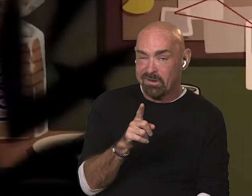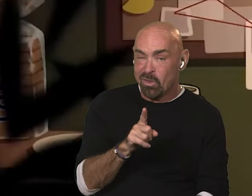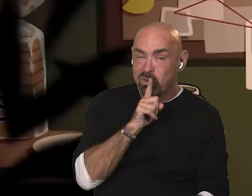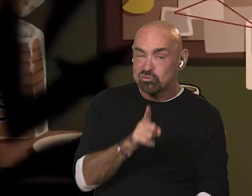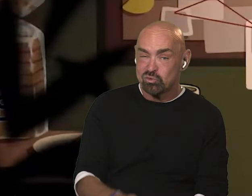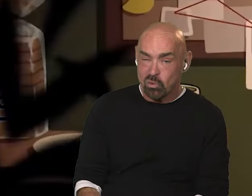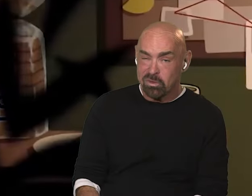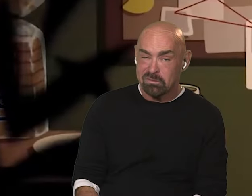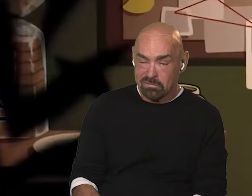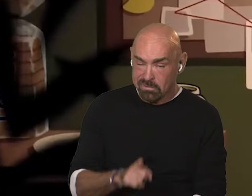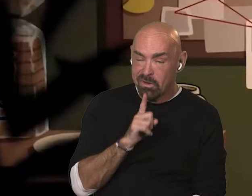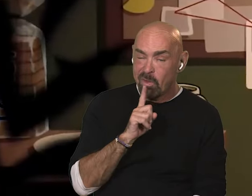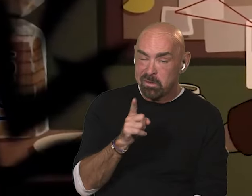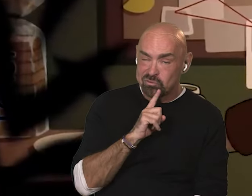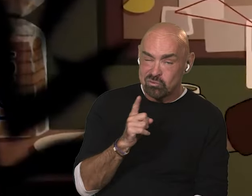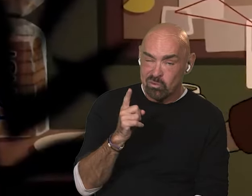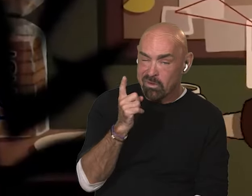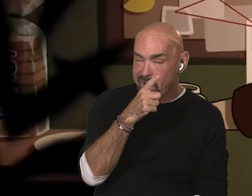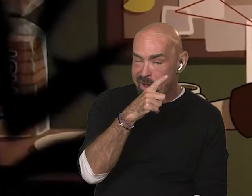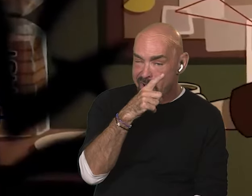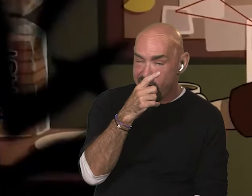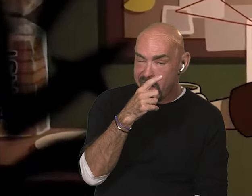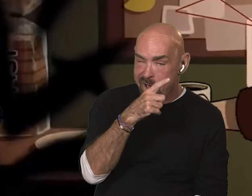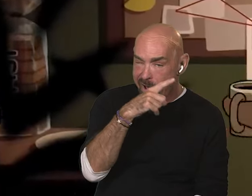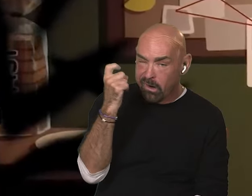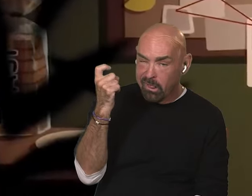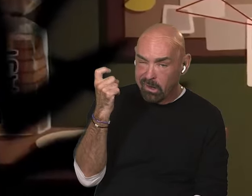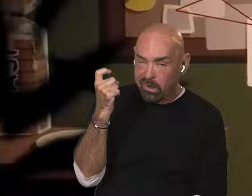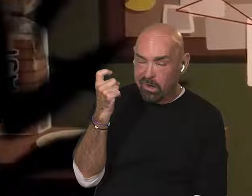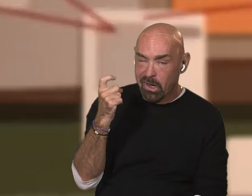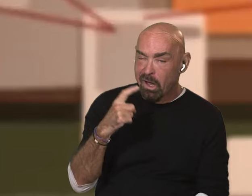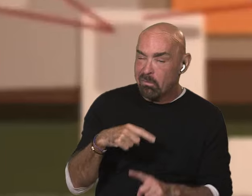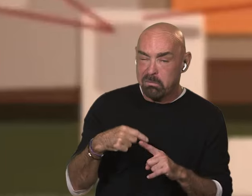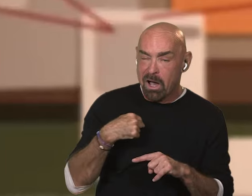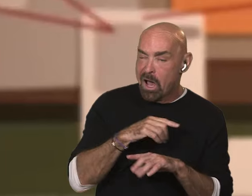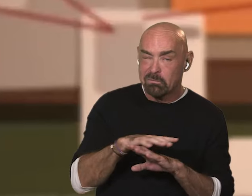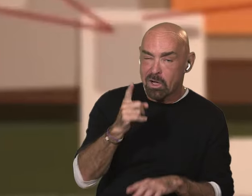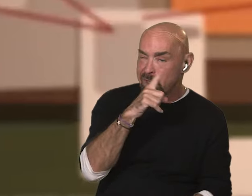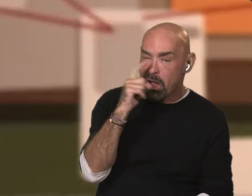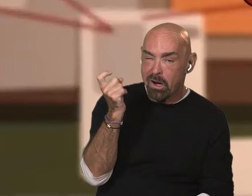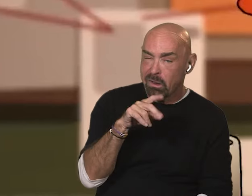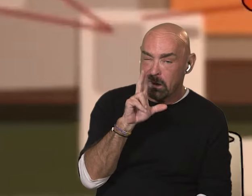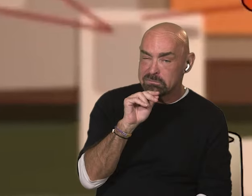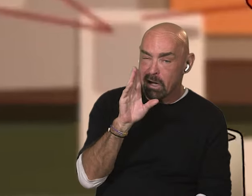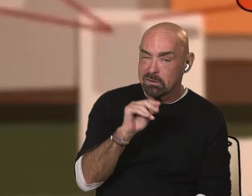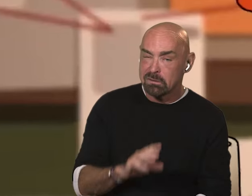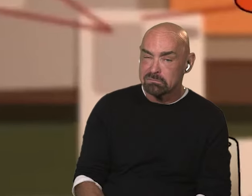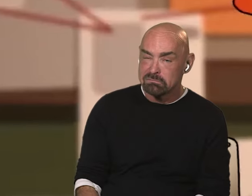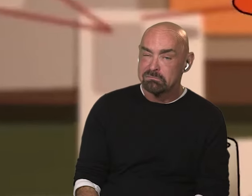The truth. The truth is an ugly mistress. But I ain't no